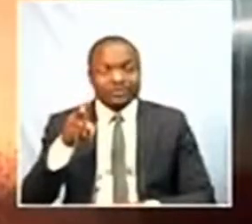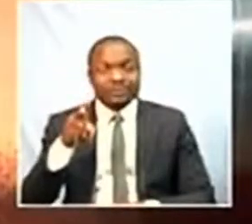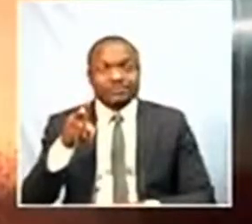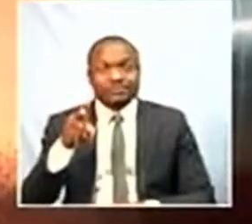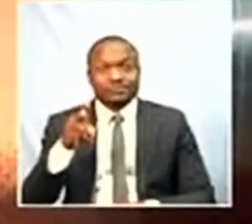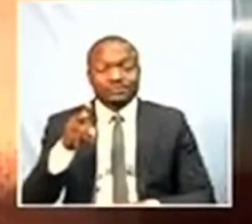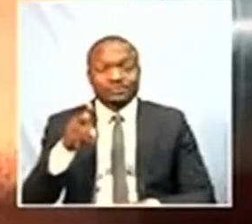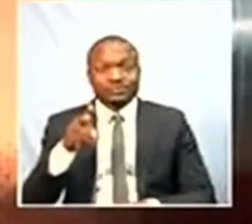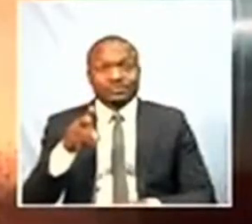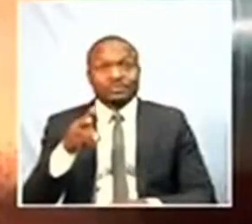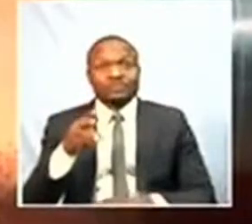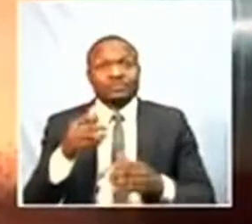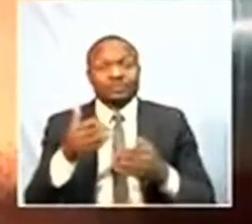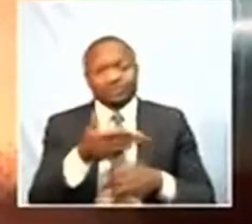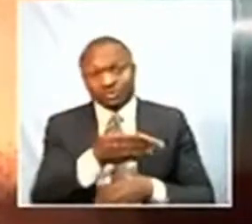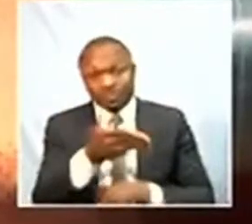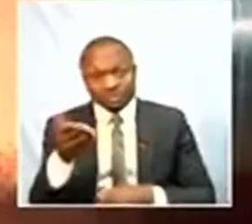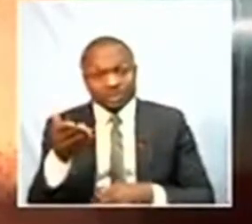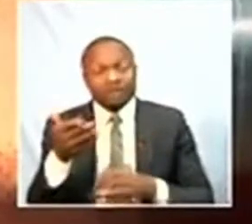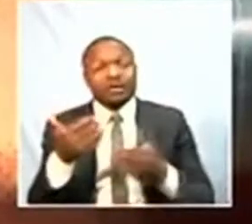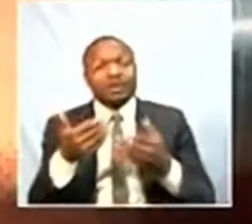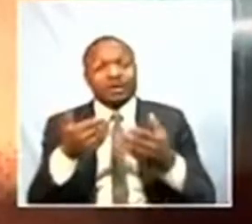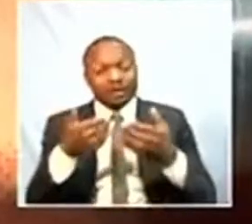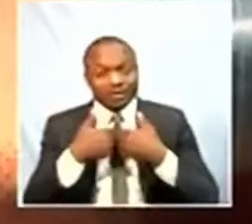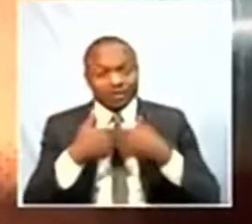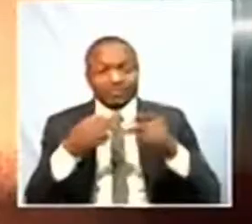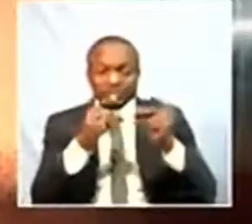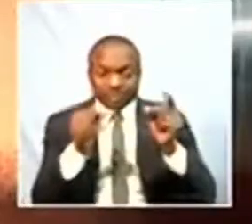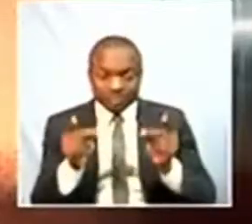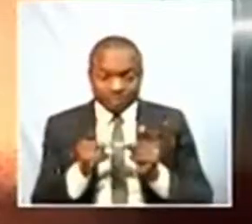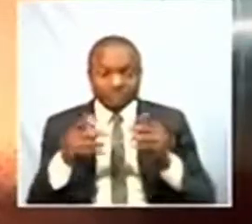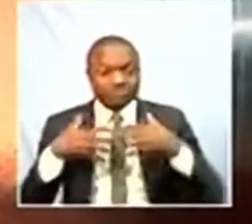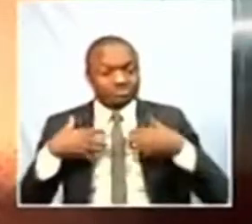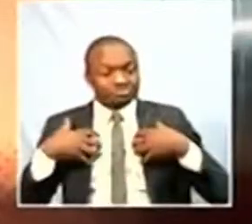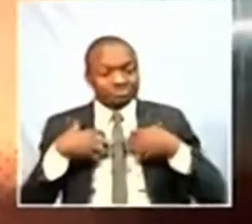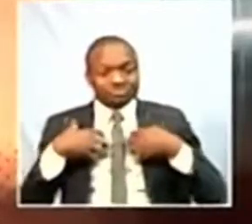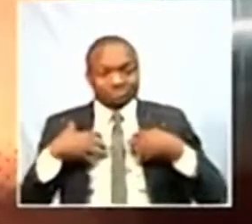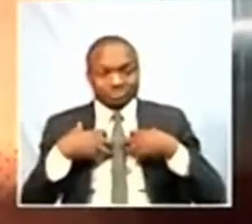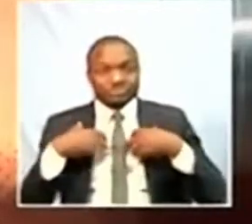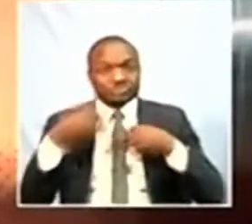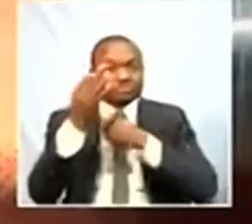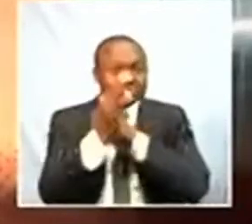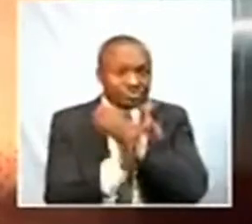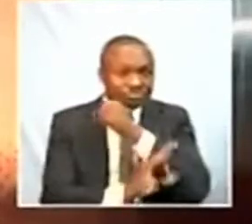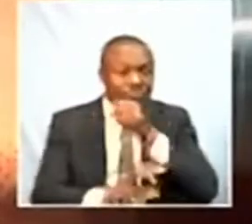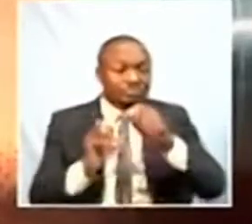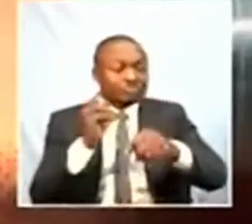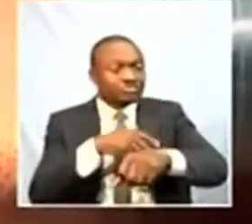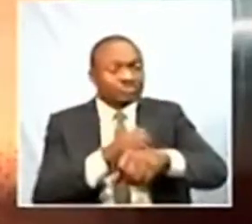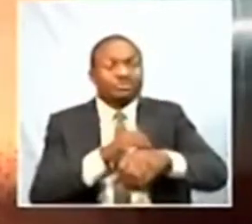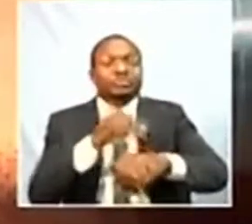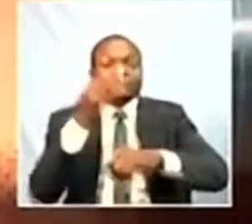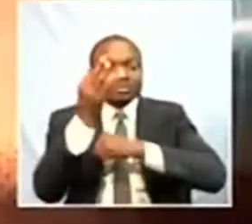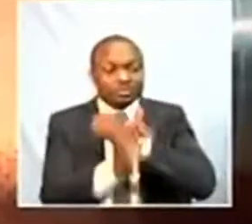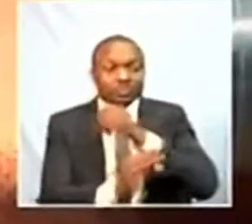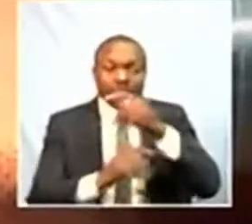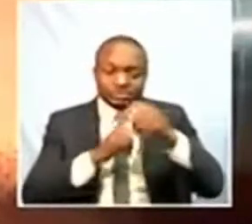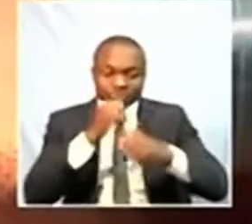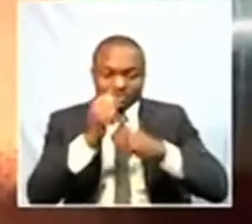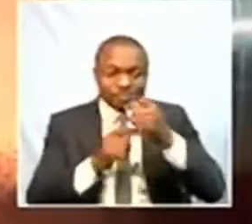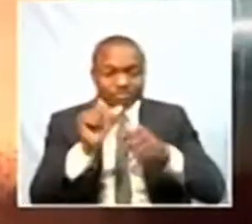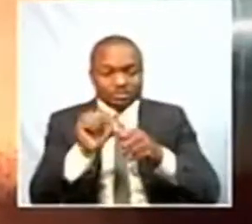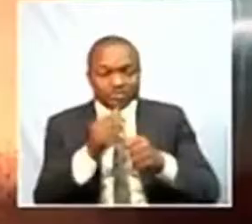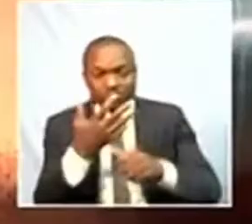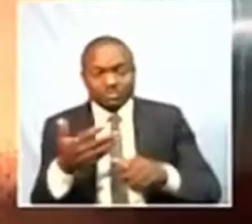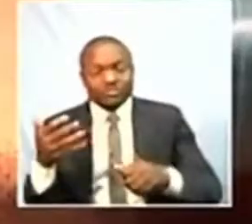the habitation places for the animals that we use for foreign investments, for foreign tourism, and for everything that we use